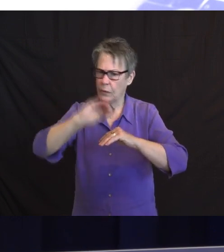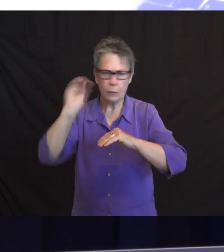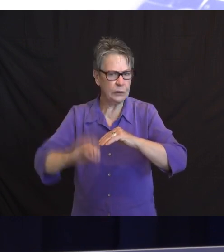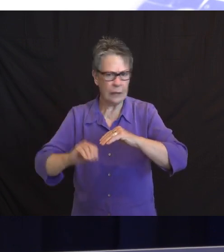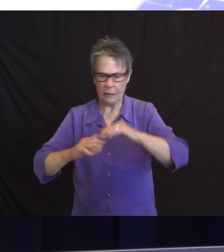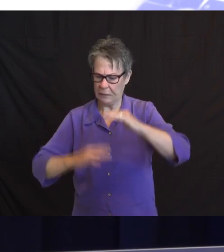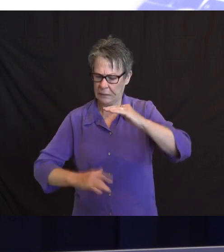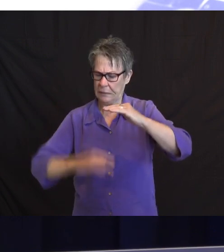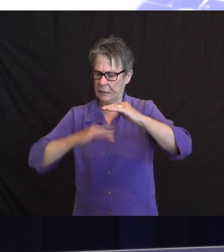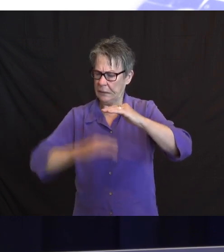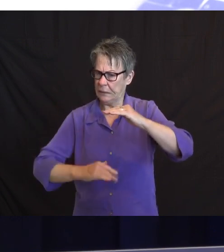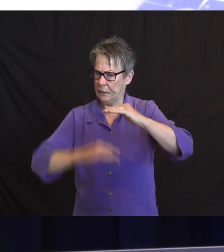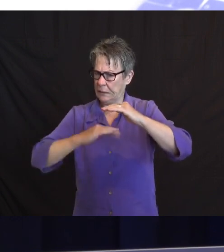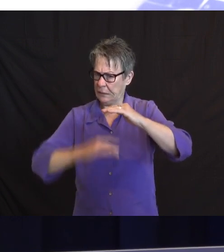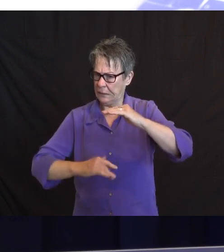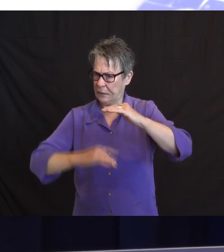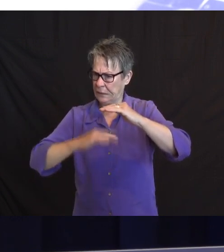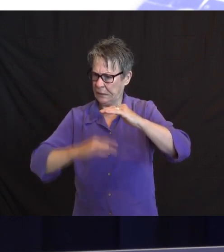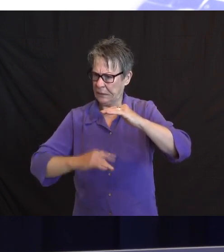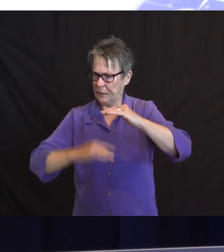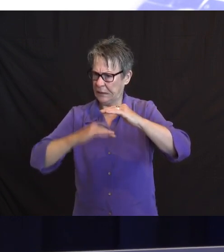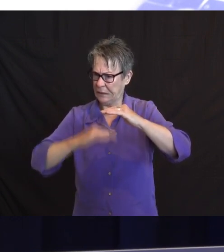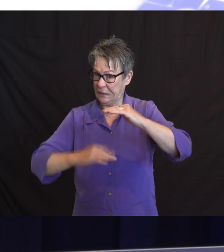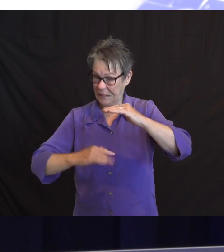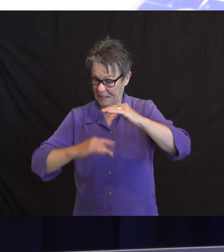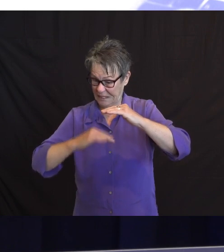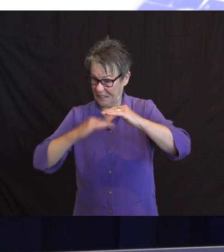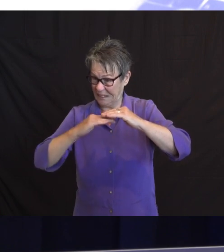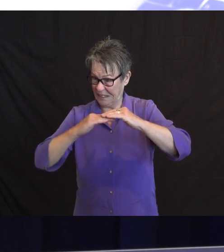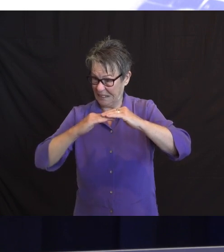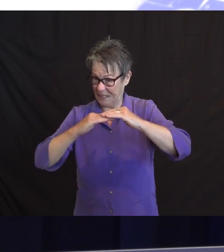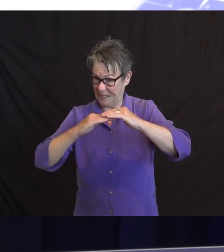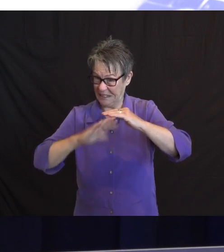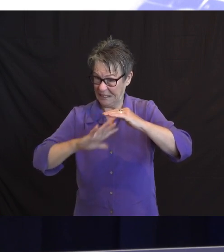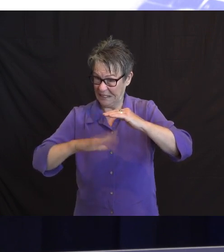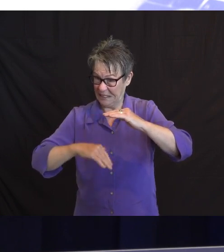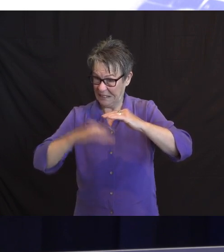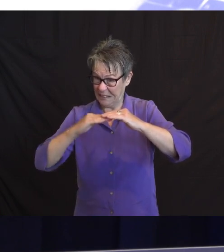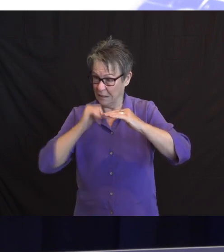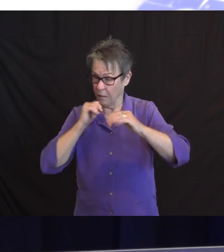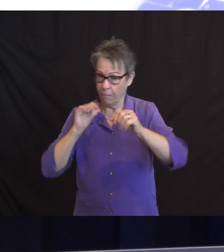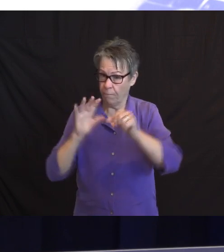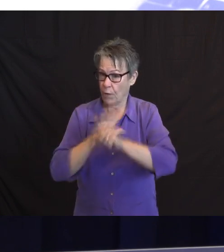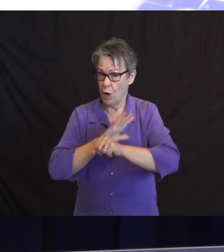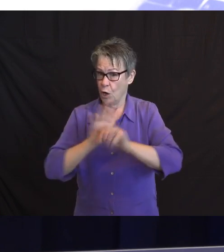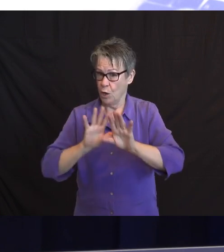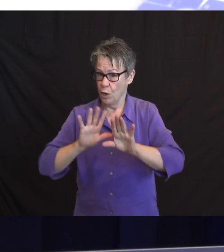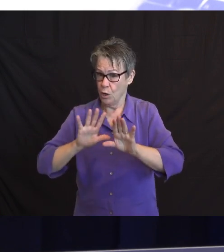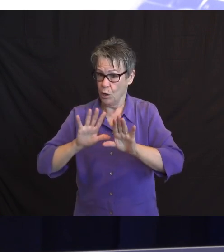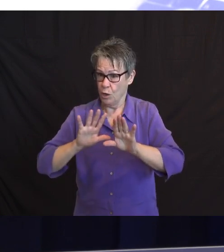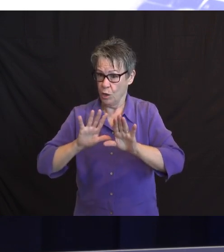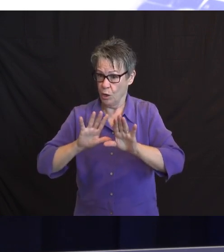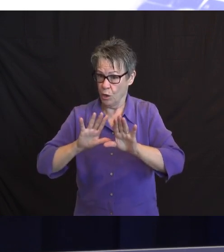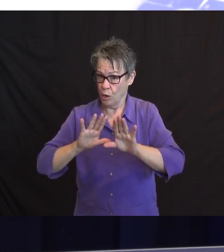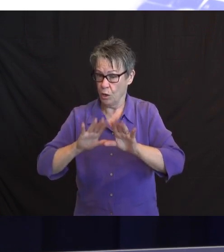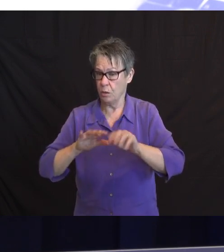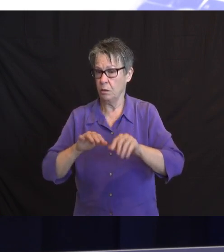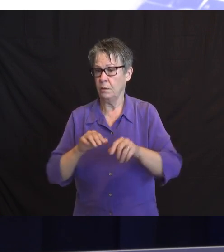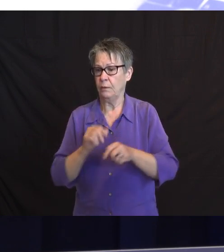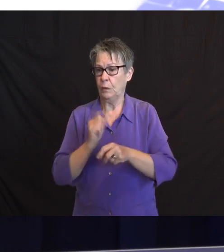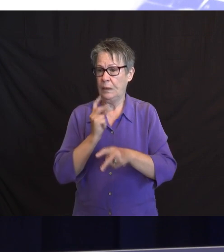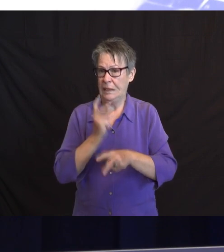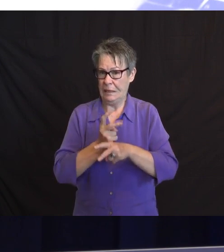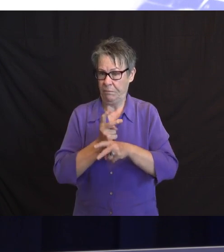masks, trying to flatten those AM and PM peaks, flatten the curves and get people to stretch out. So until there